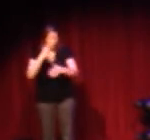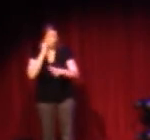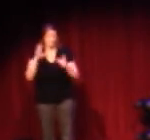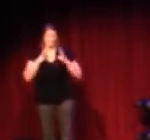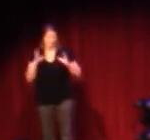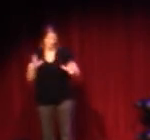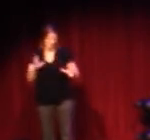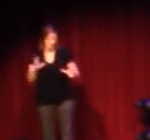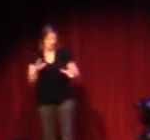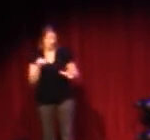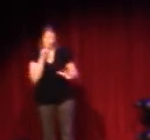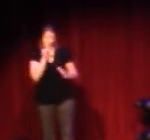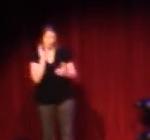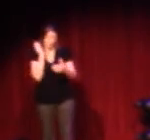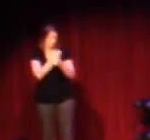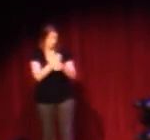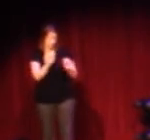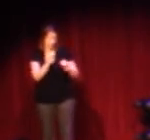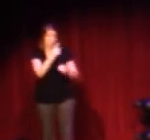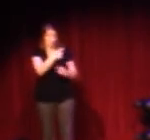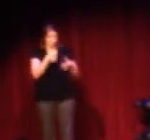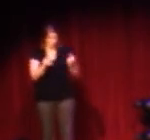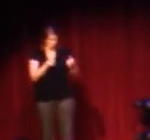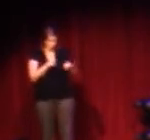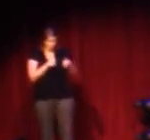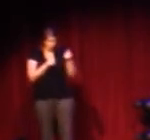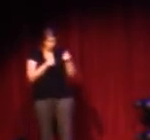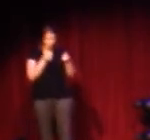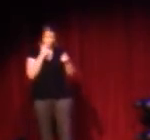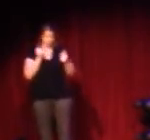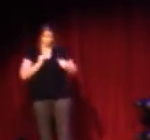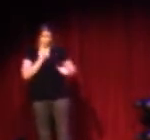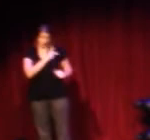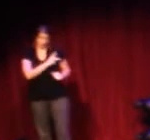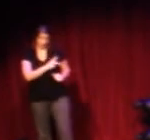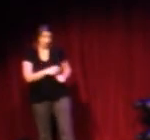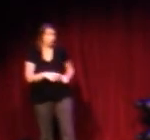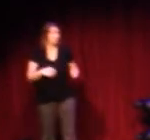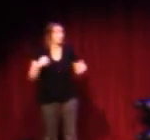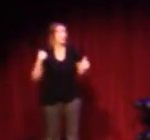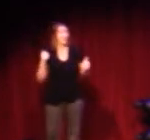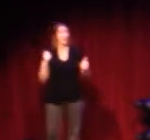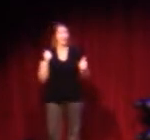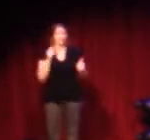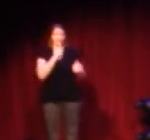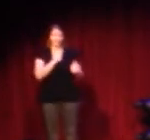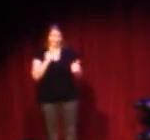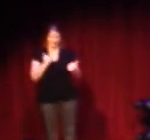Just hold on to the drumsticks. And we're going to do a trial run. So... Everything depends